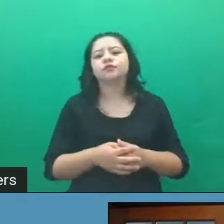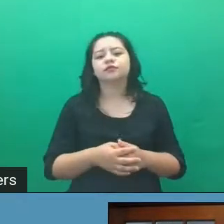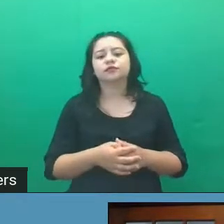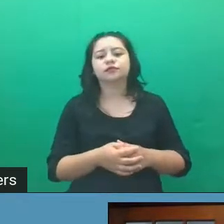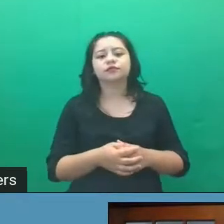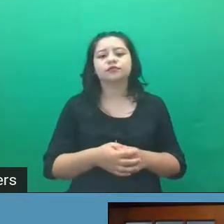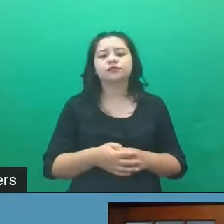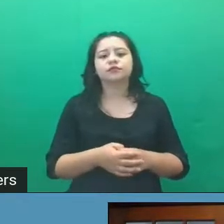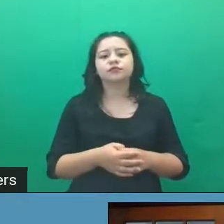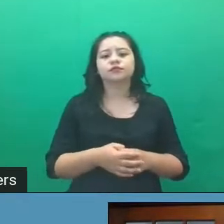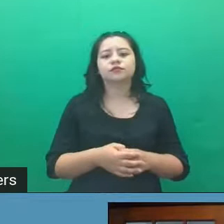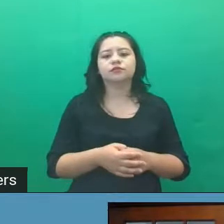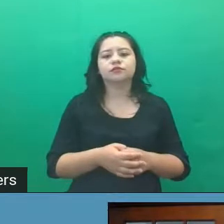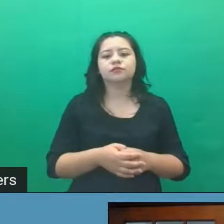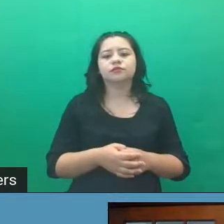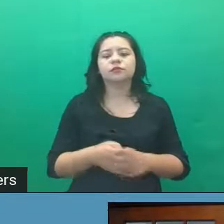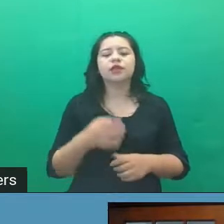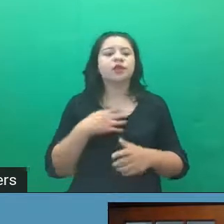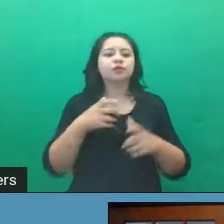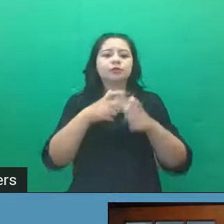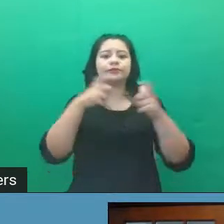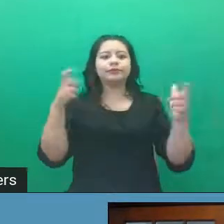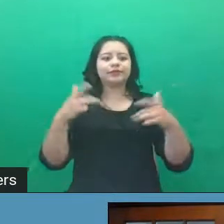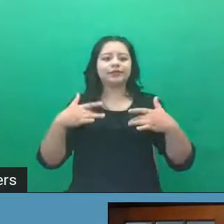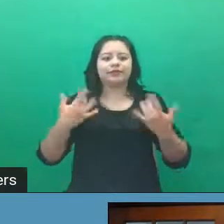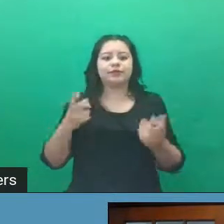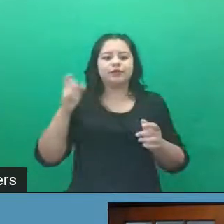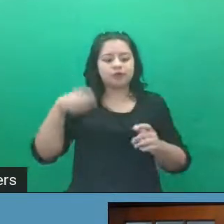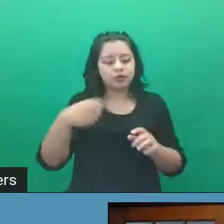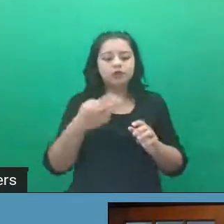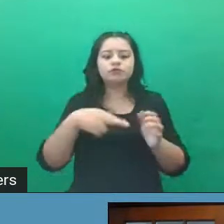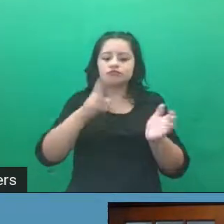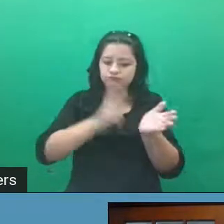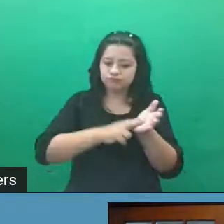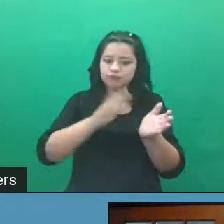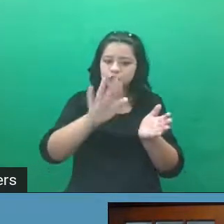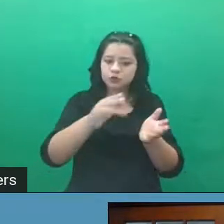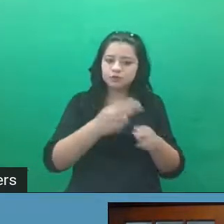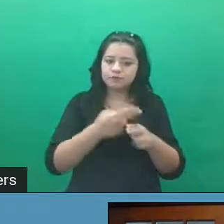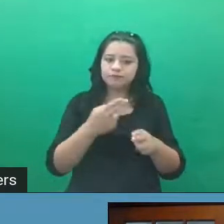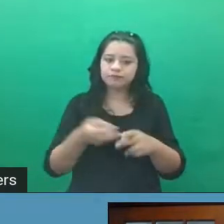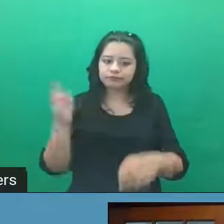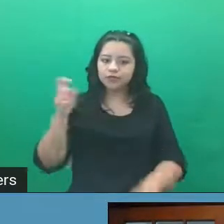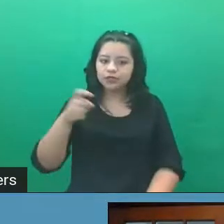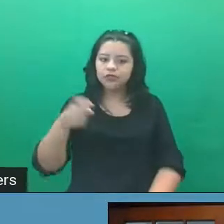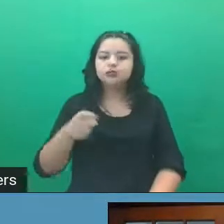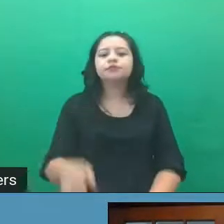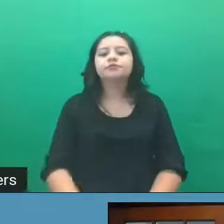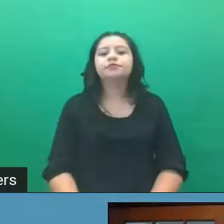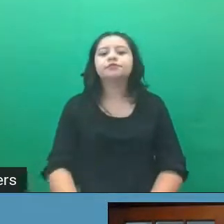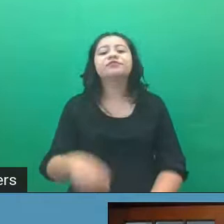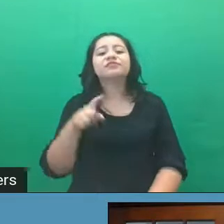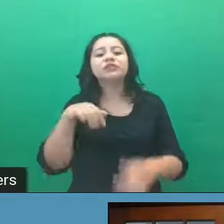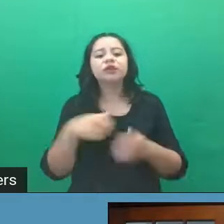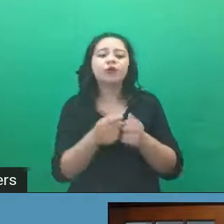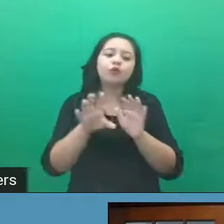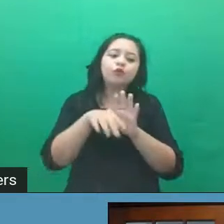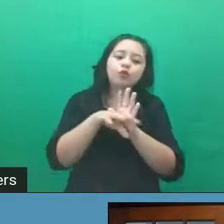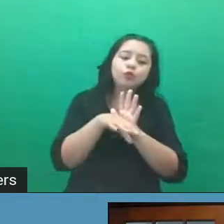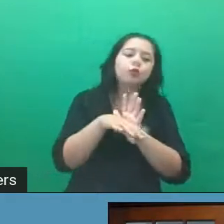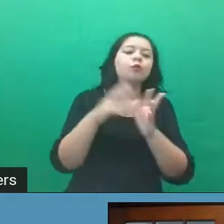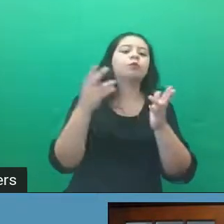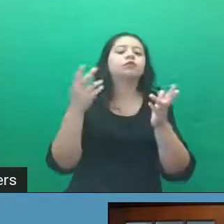I typically do larger events where there's registration, and you kind of like, these are the this is how we're going to record you,